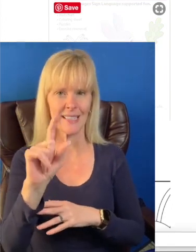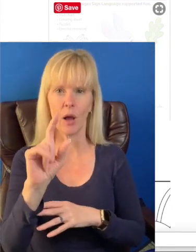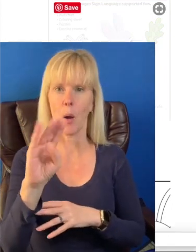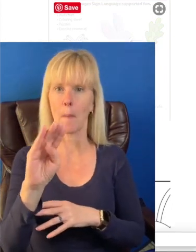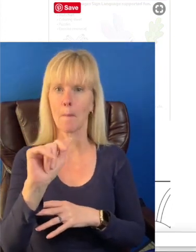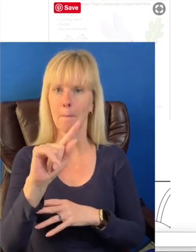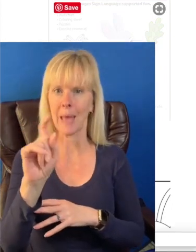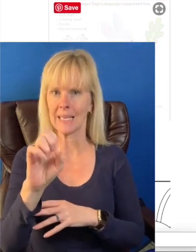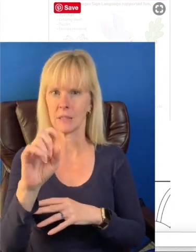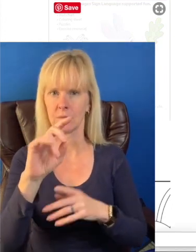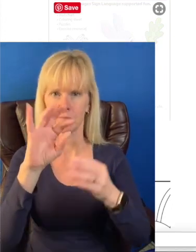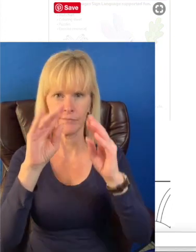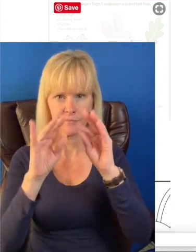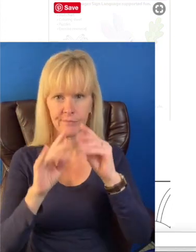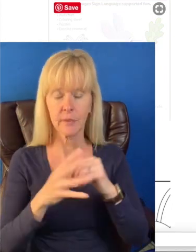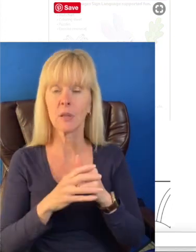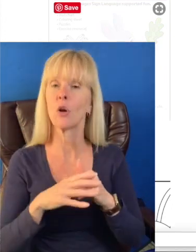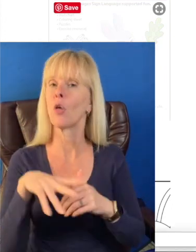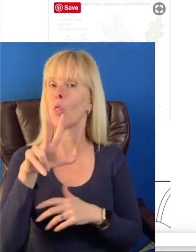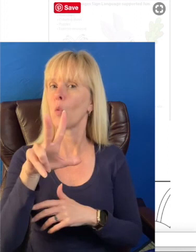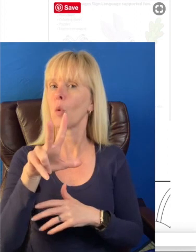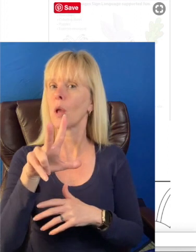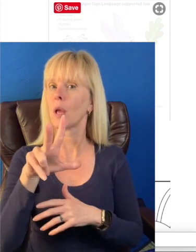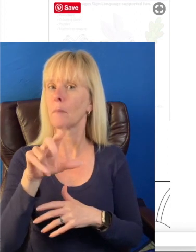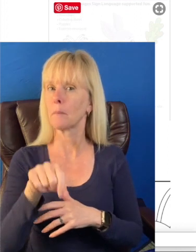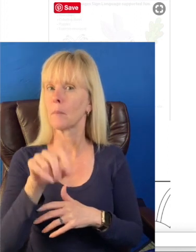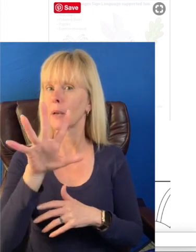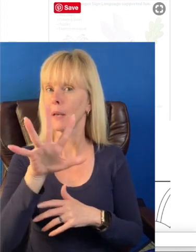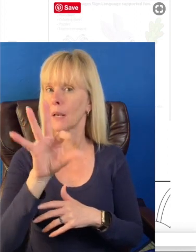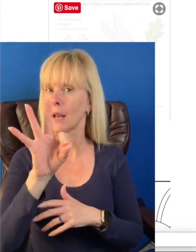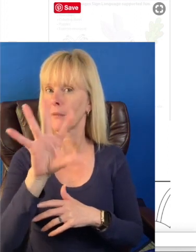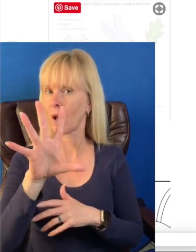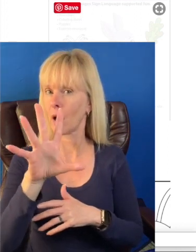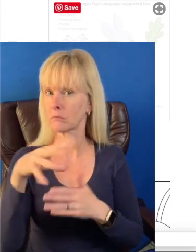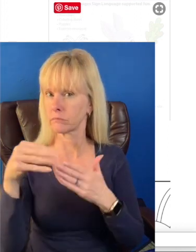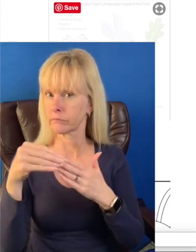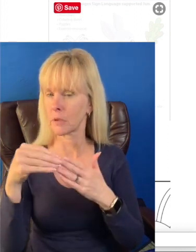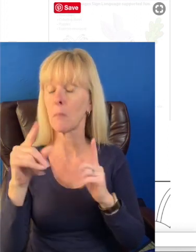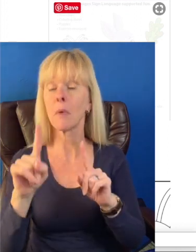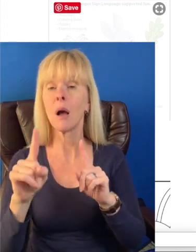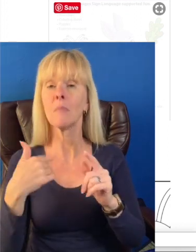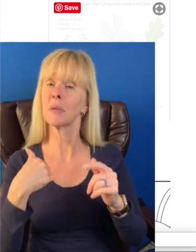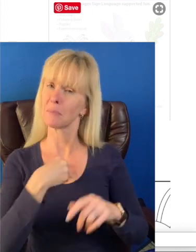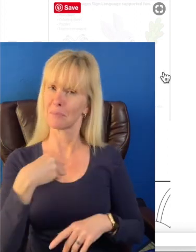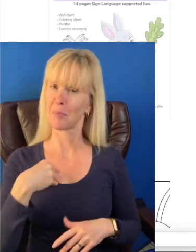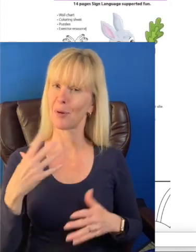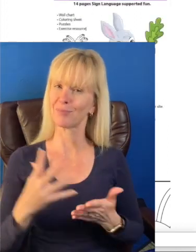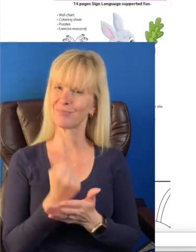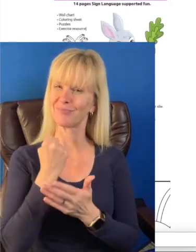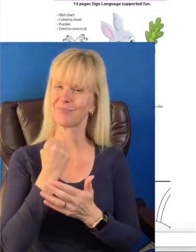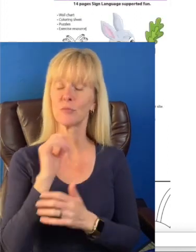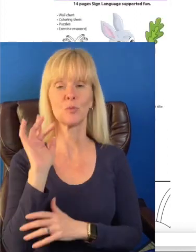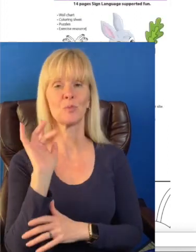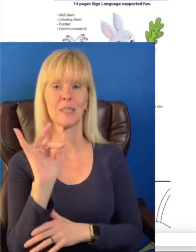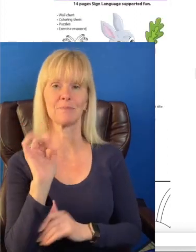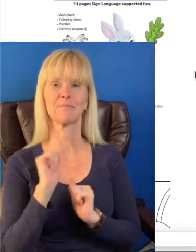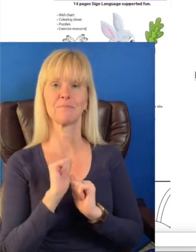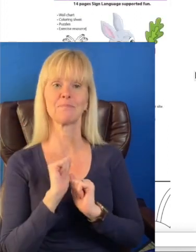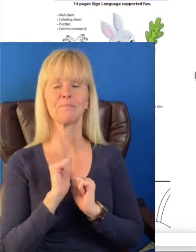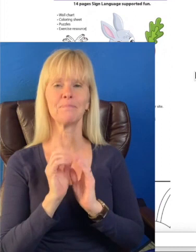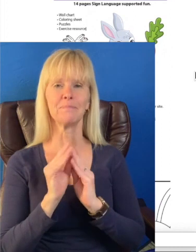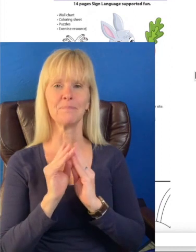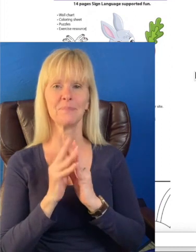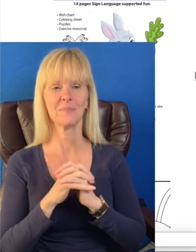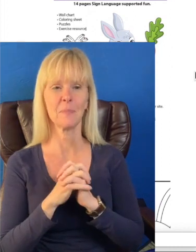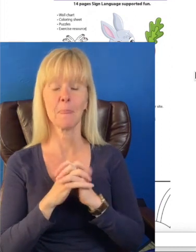on this one. It's $3.95. However, I'm a member. Once I click on this, then